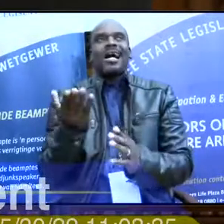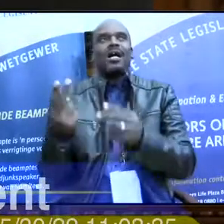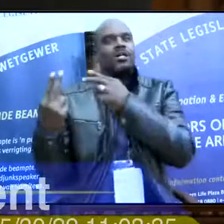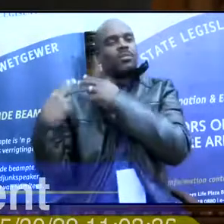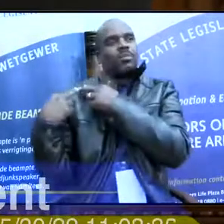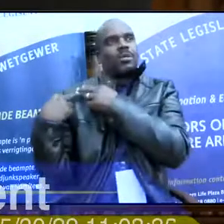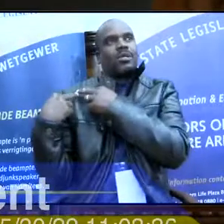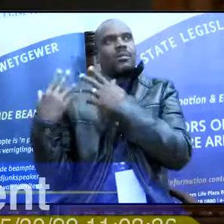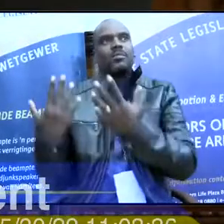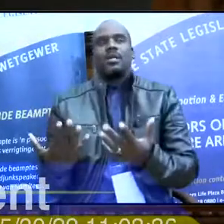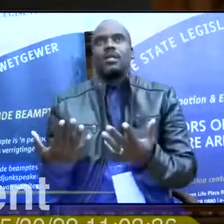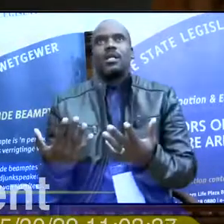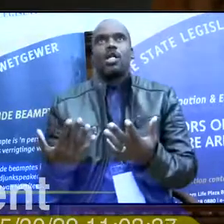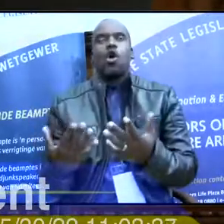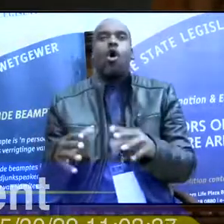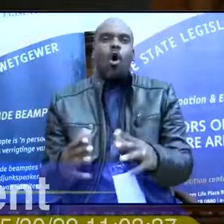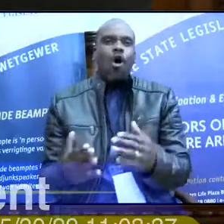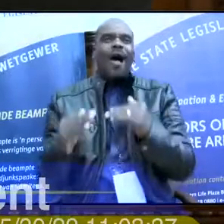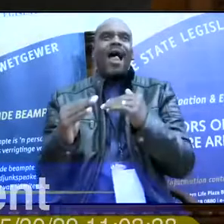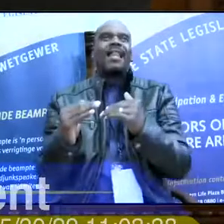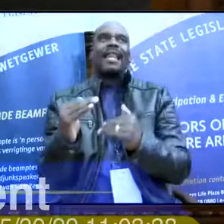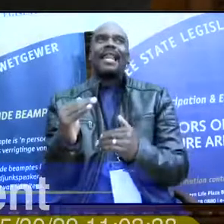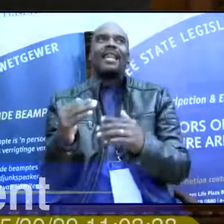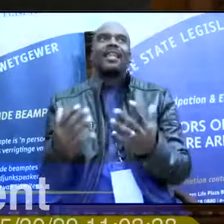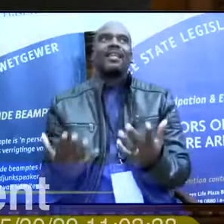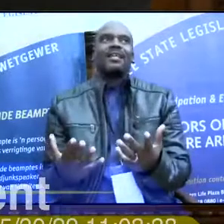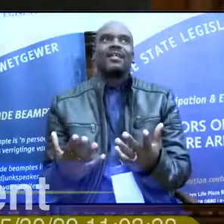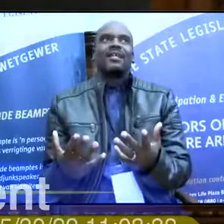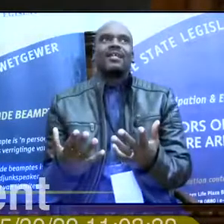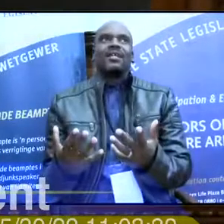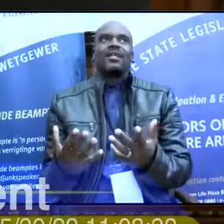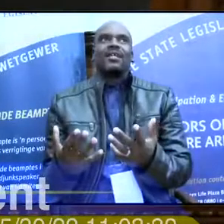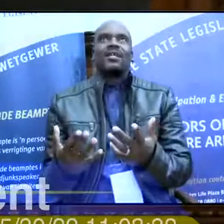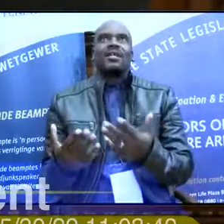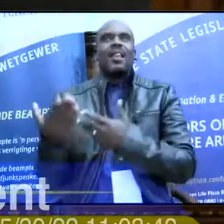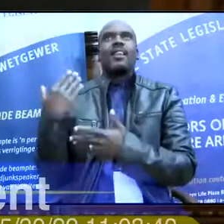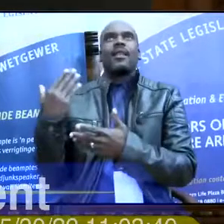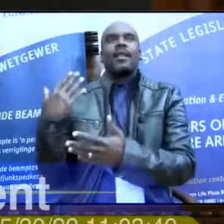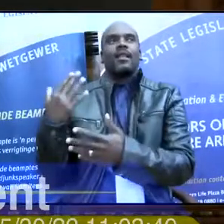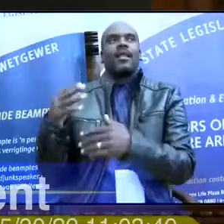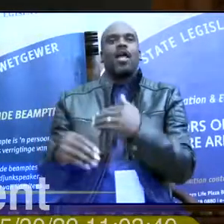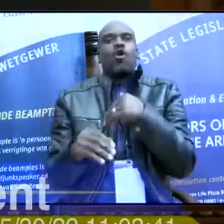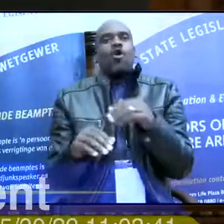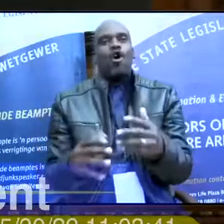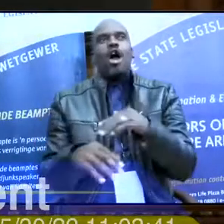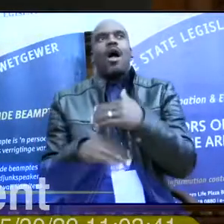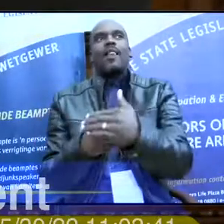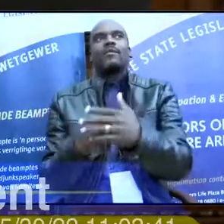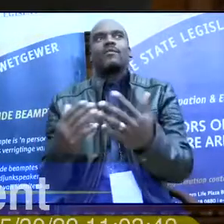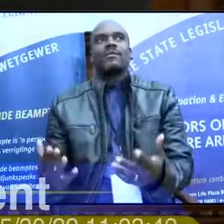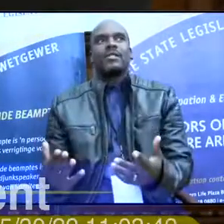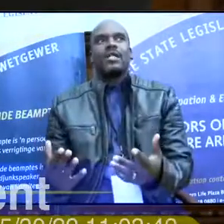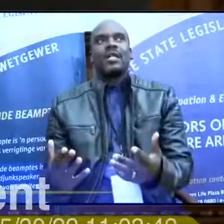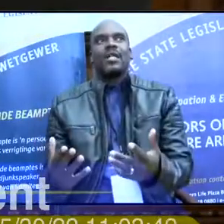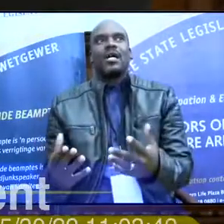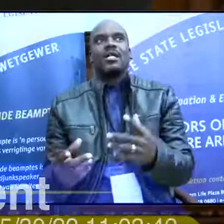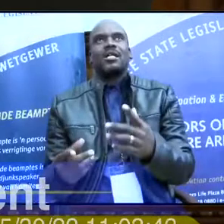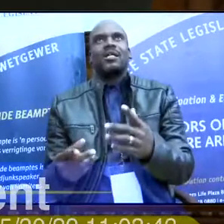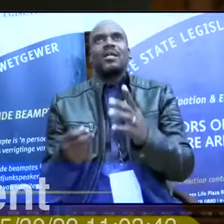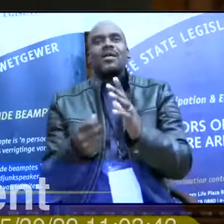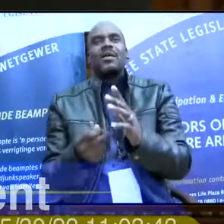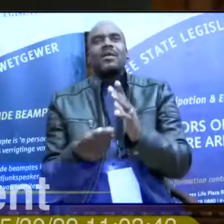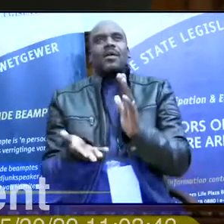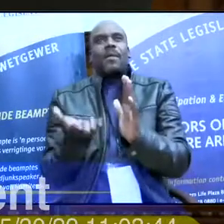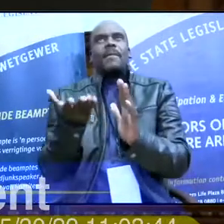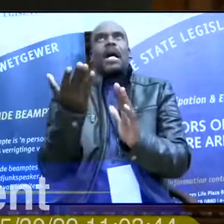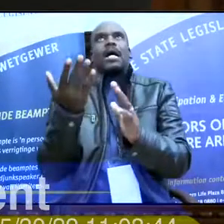of a less fatal variant of of the pandemic rising energy prices notably